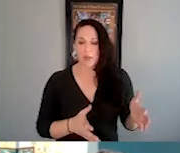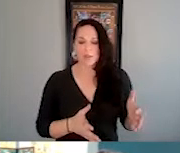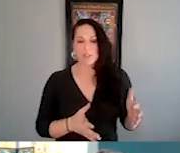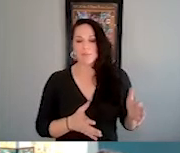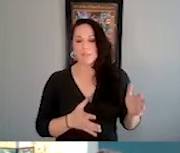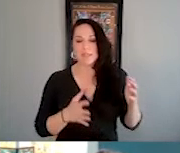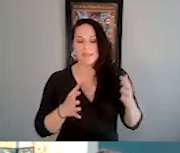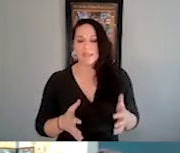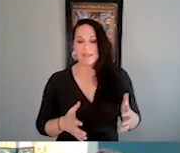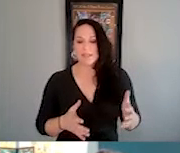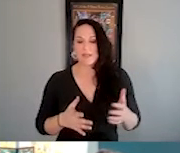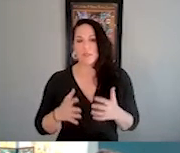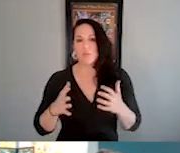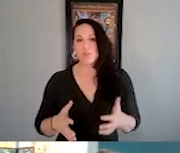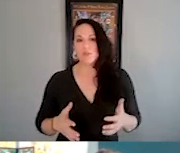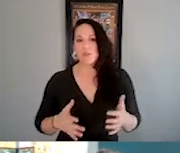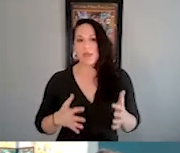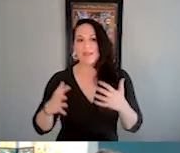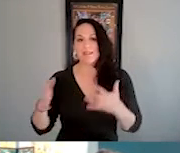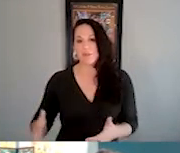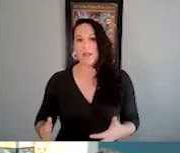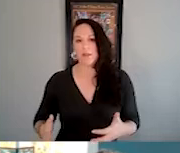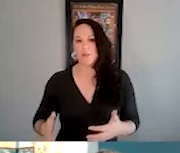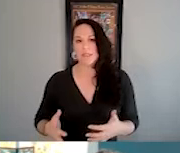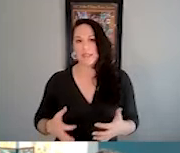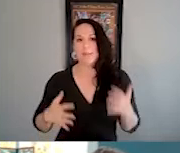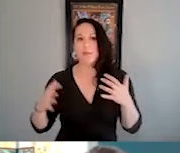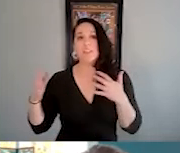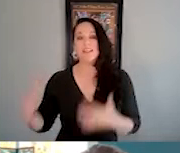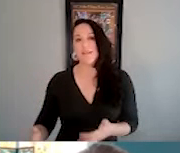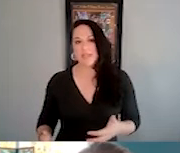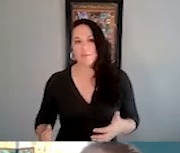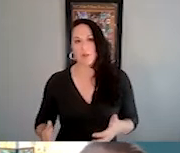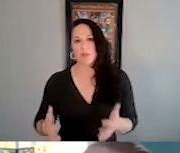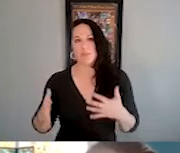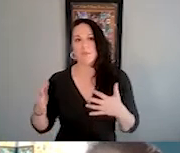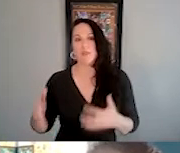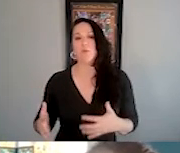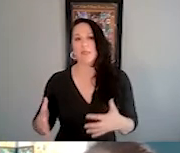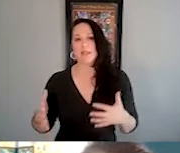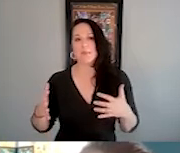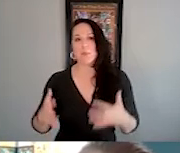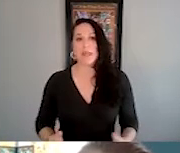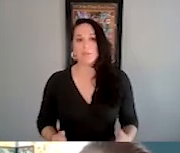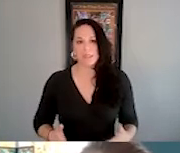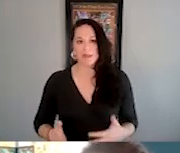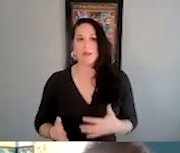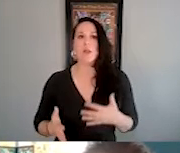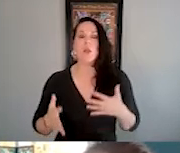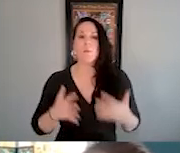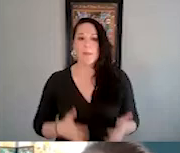to build these partnerships to get this data, but then once you do and they see the way you're using it, it builds lifetime partnerships of people realizing when we